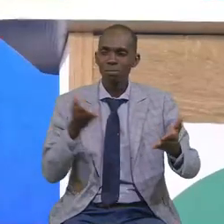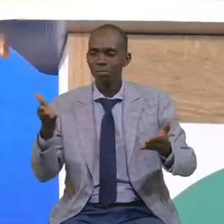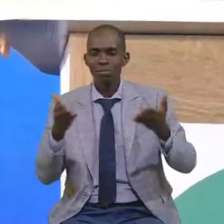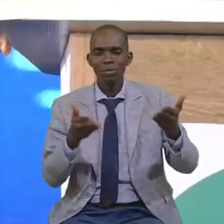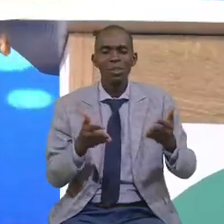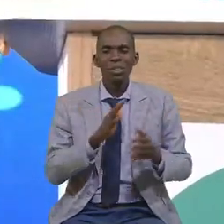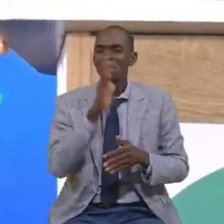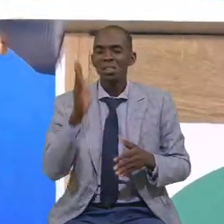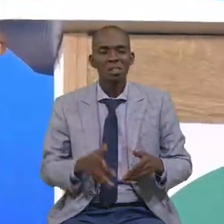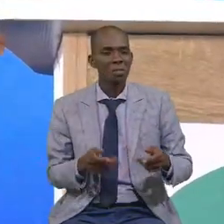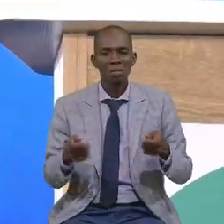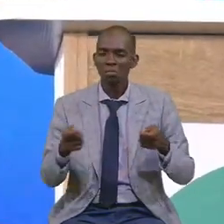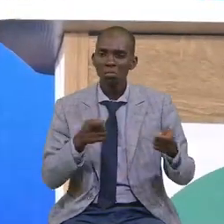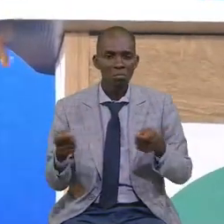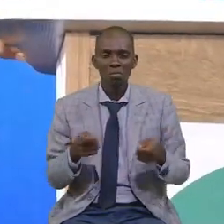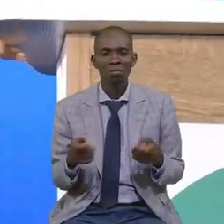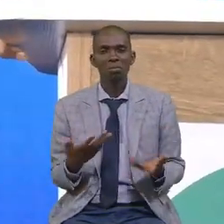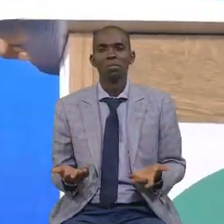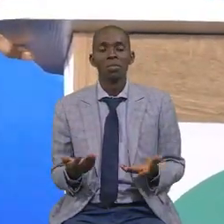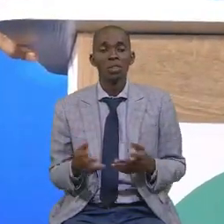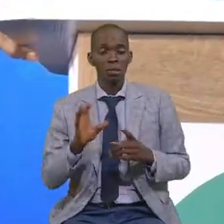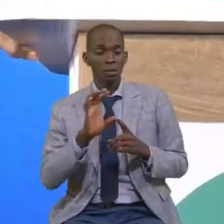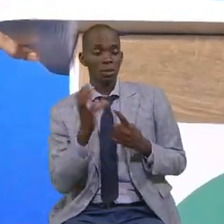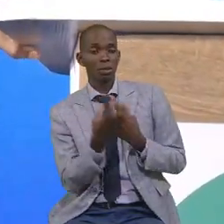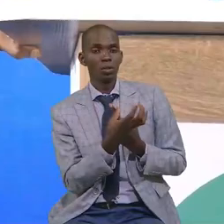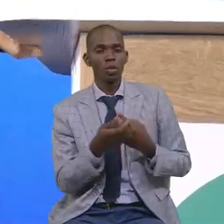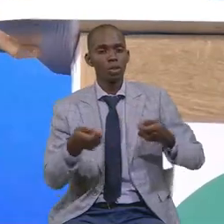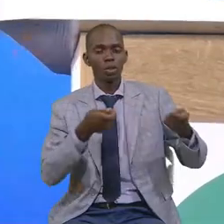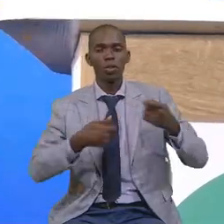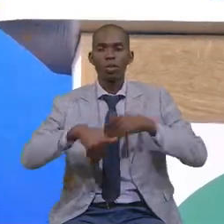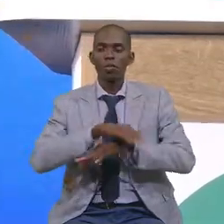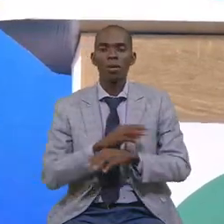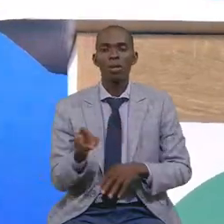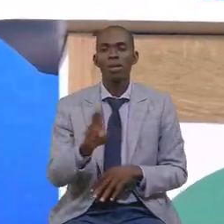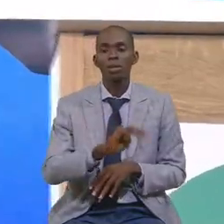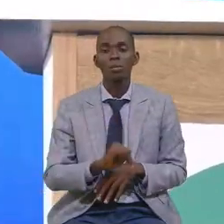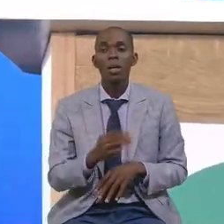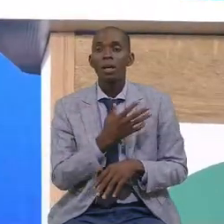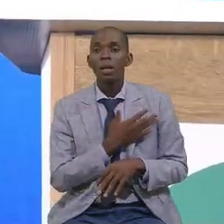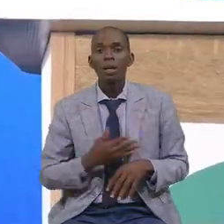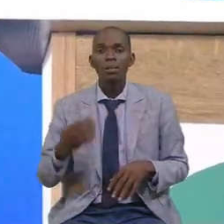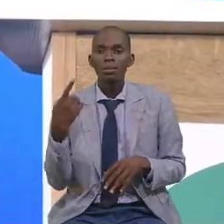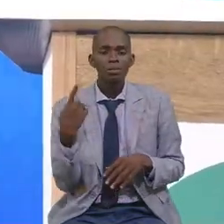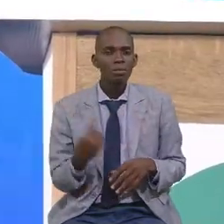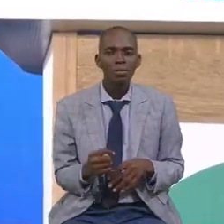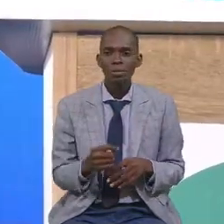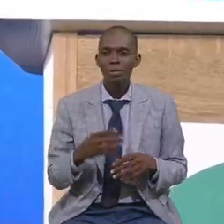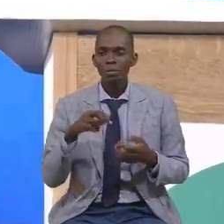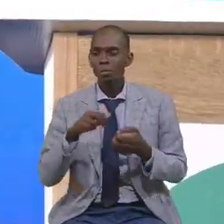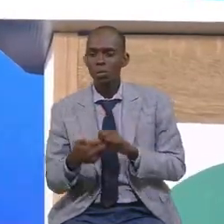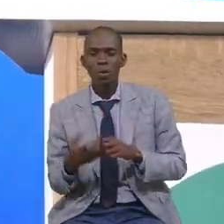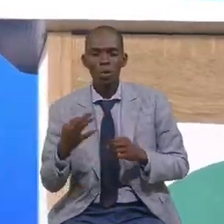rain. Circumstances rain over them. And the vicissitudes of life,